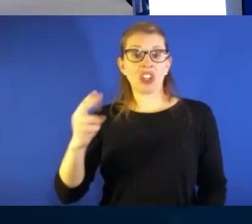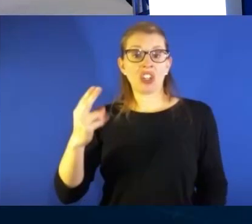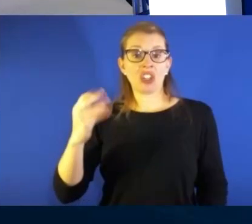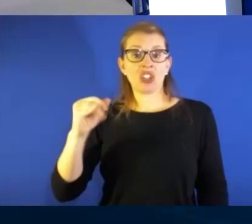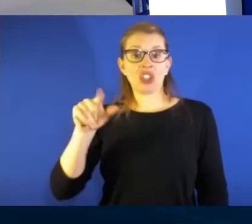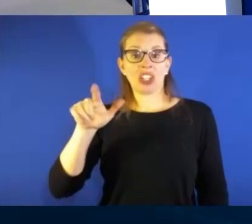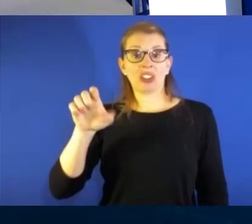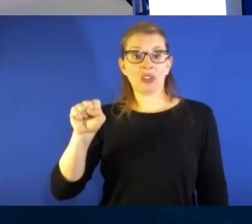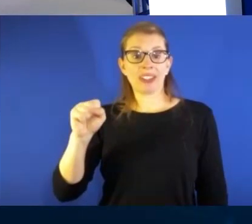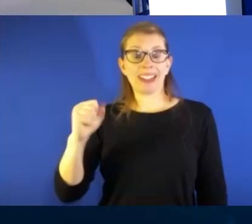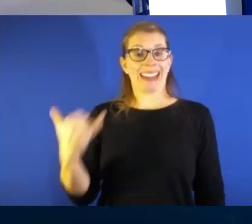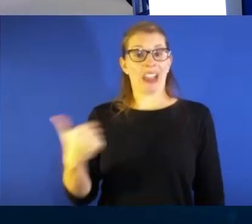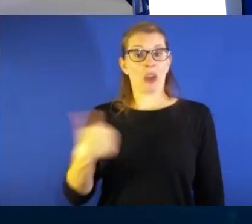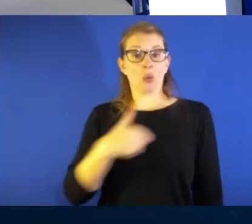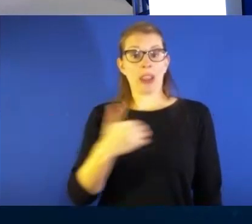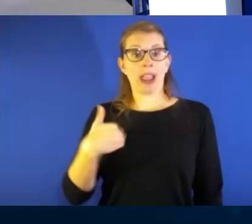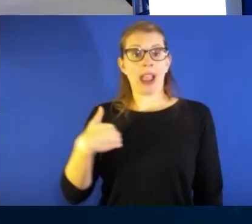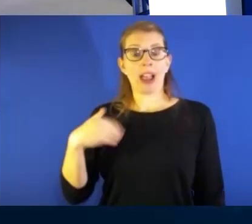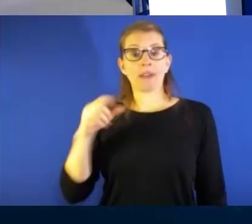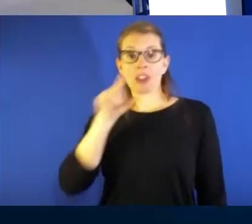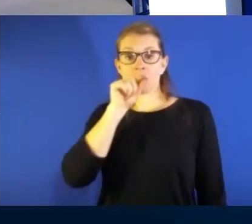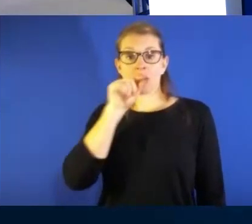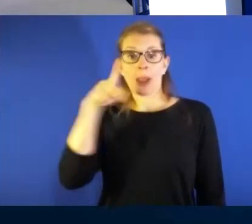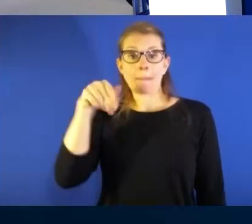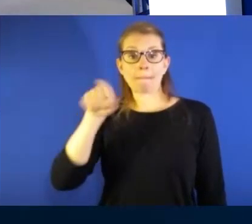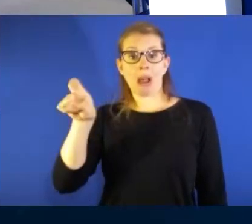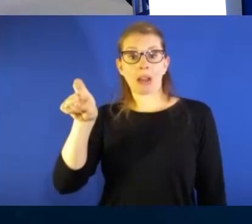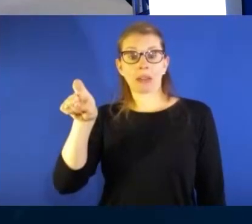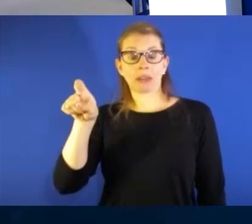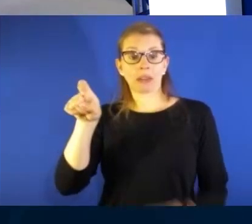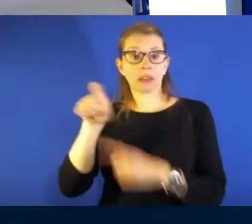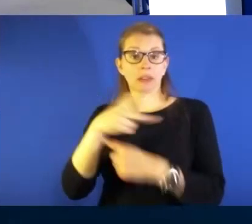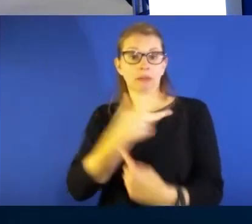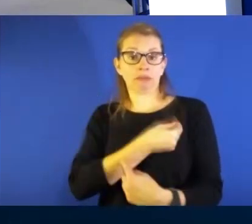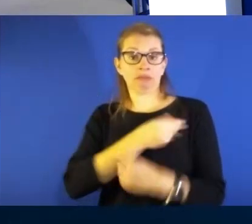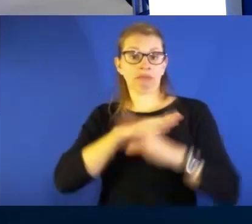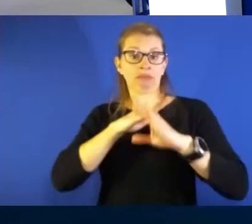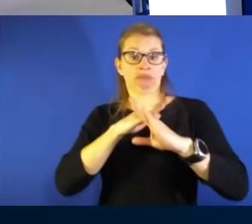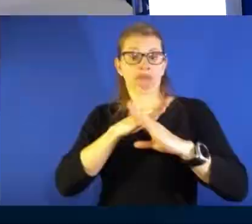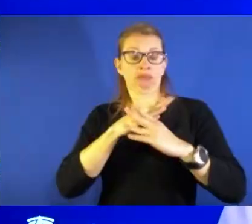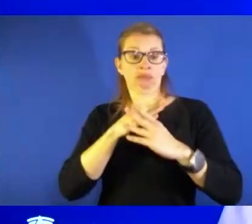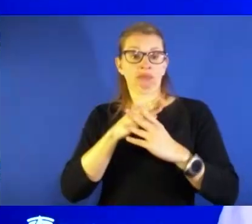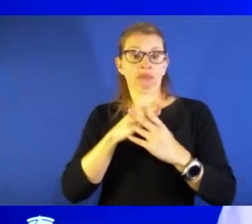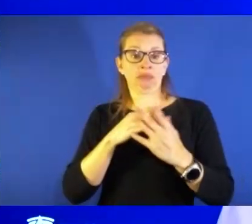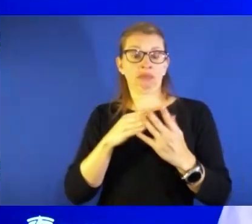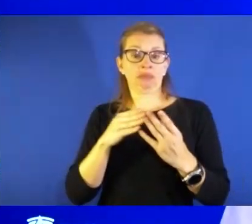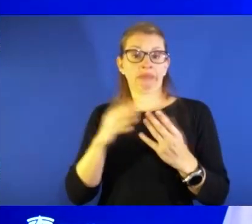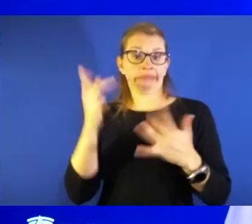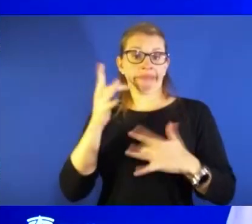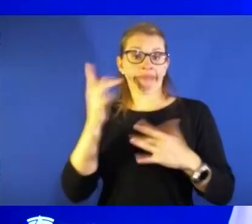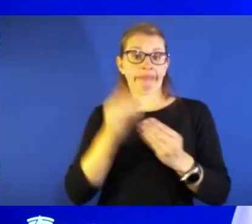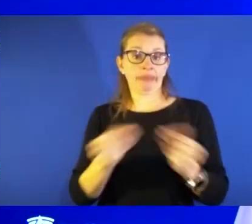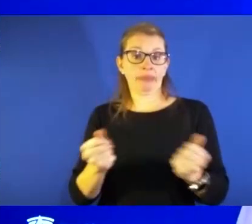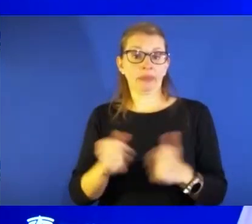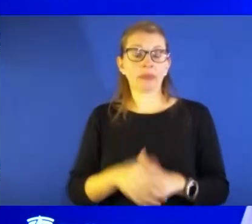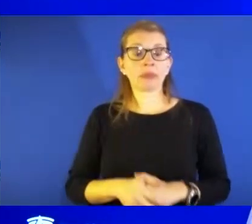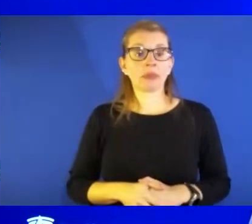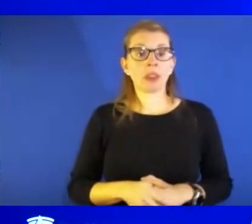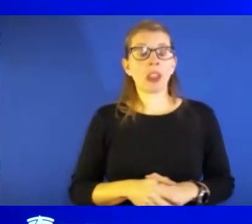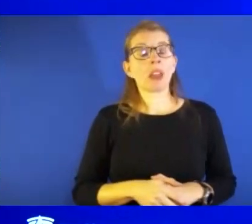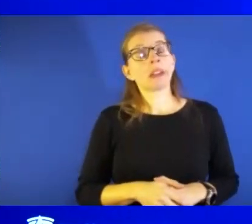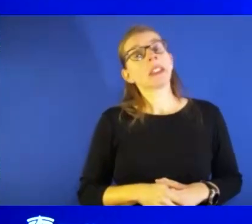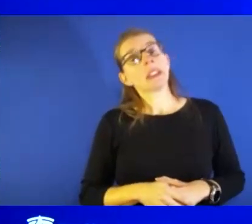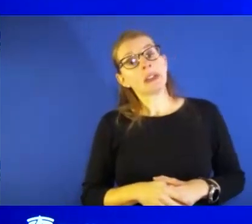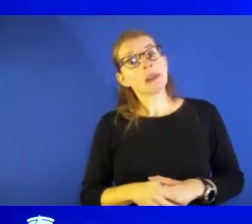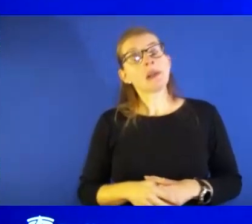have the chickenpox vaccination preventing infection? Do you think it'll just go away? Yeah, so certainly I think what we have seen is that as far